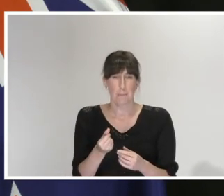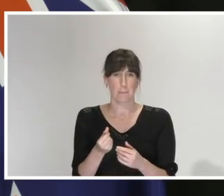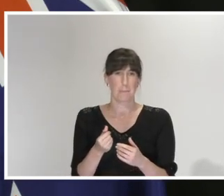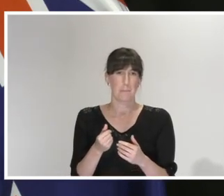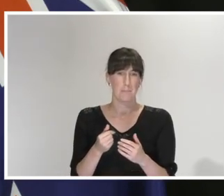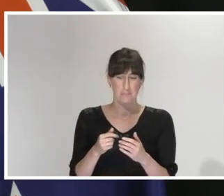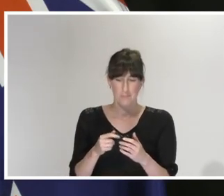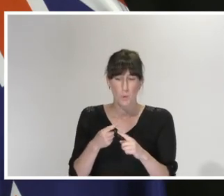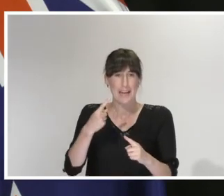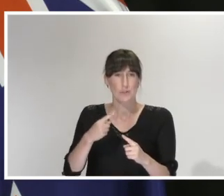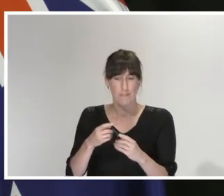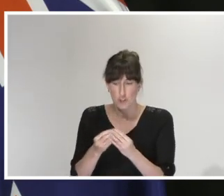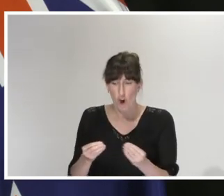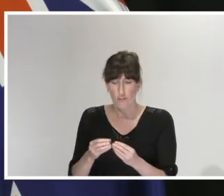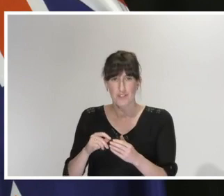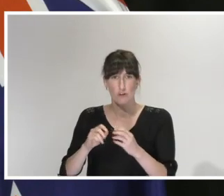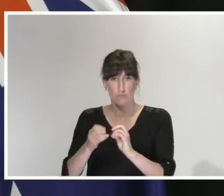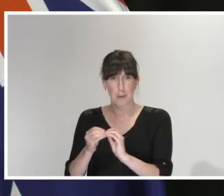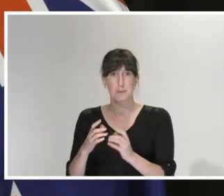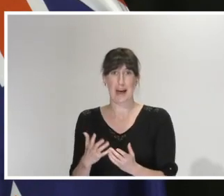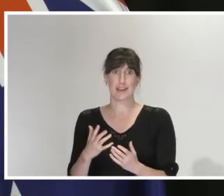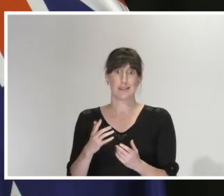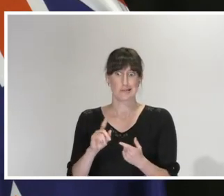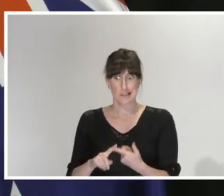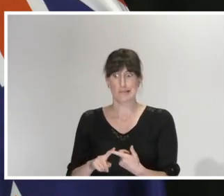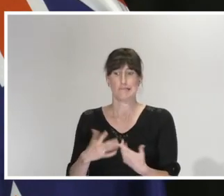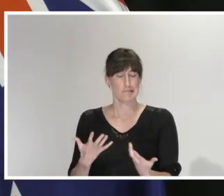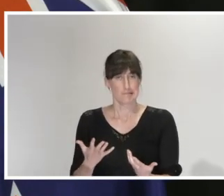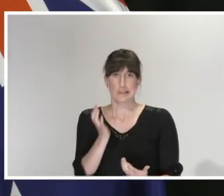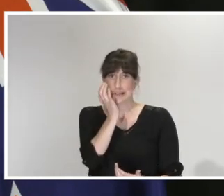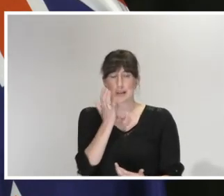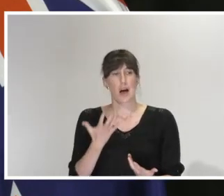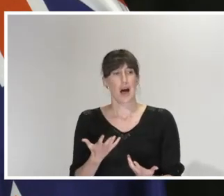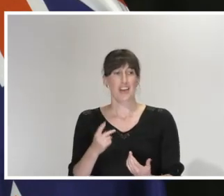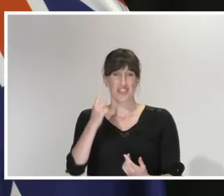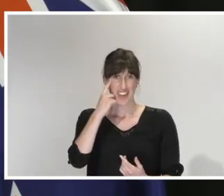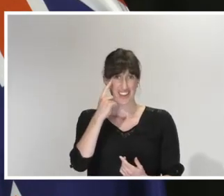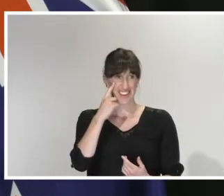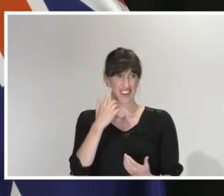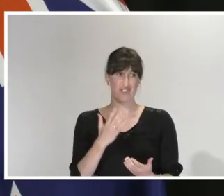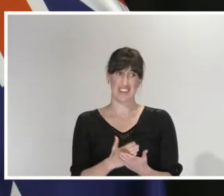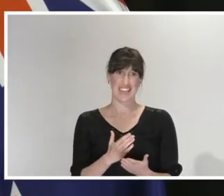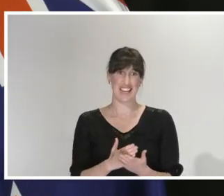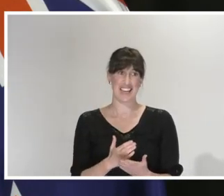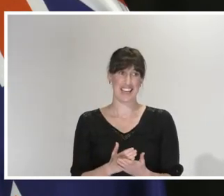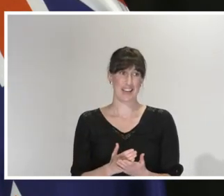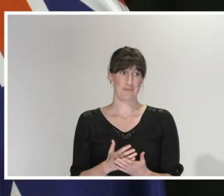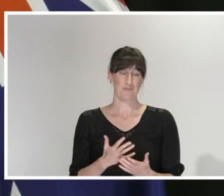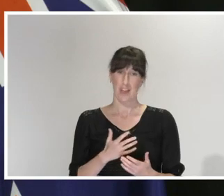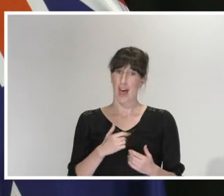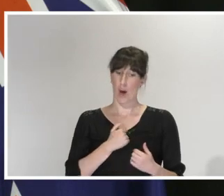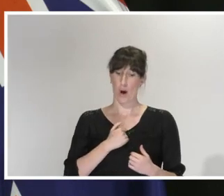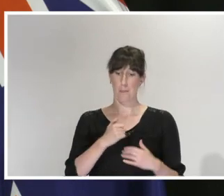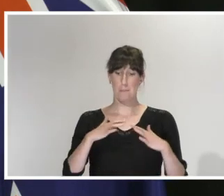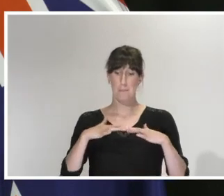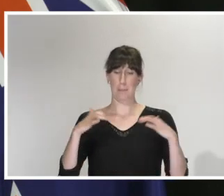that across the public service. But I want to say that I think the public service has pulled out all of the stops, and New Zealanders can be very, very proud of the